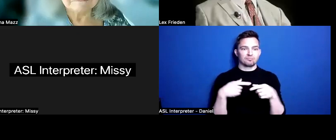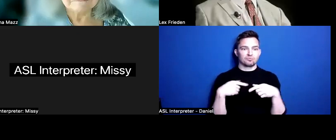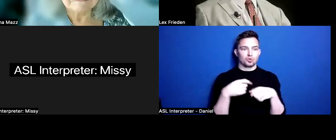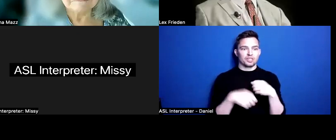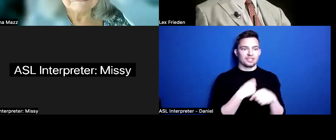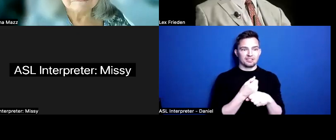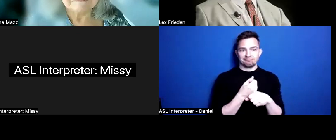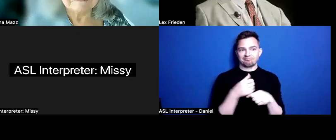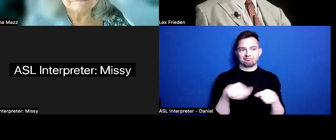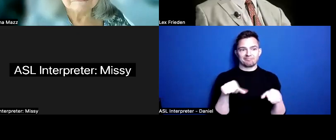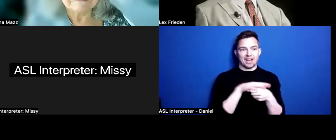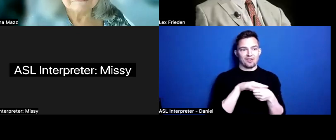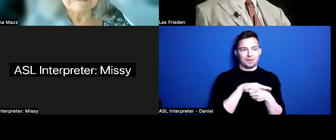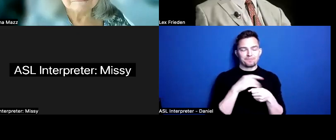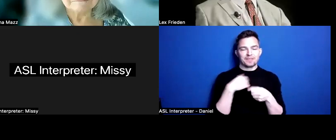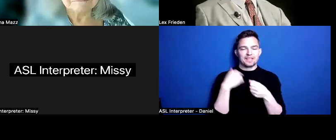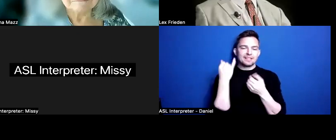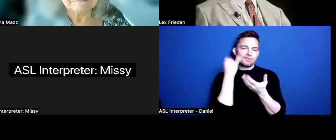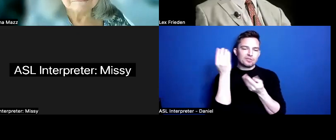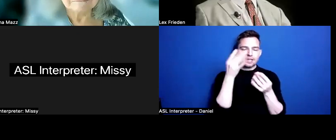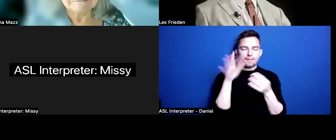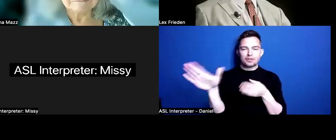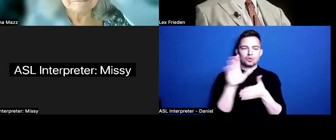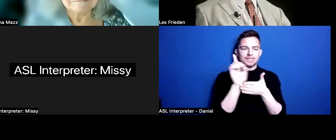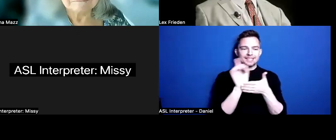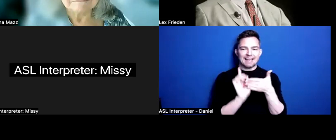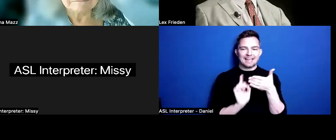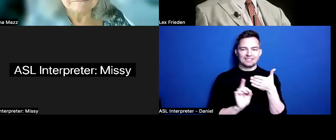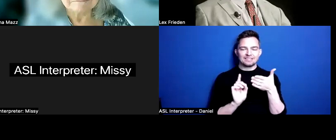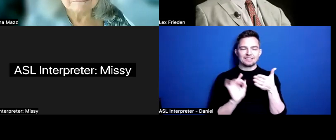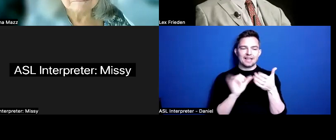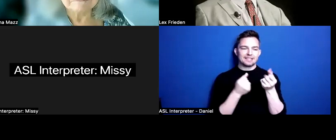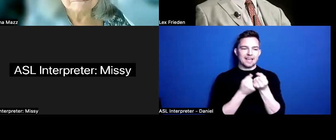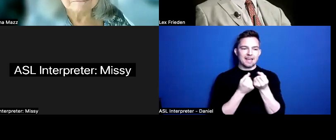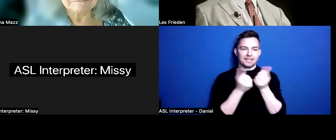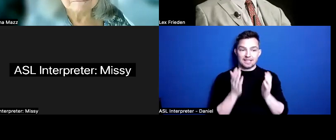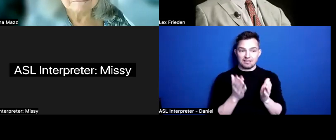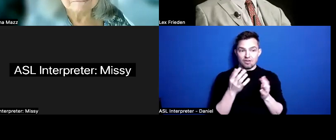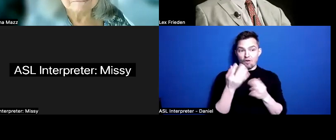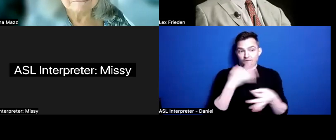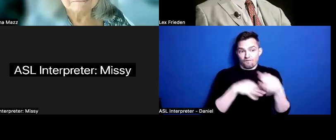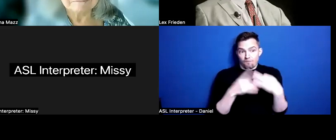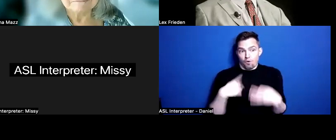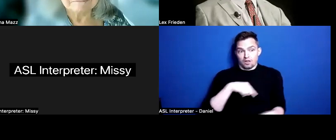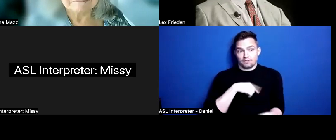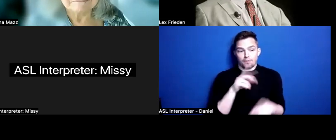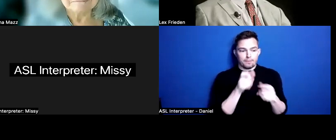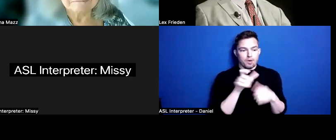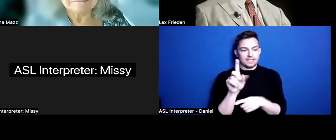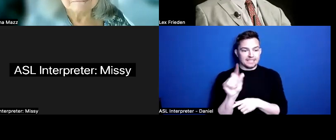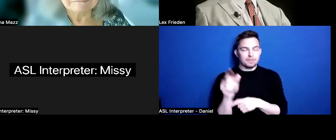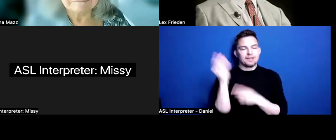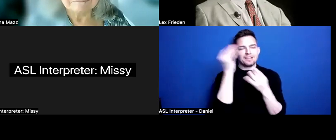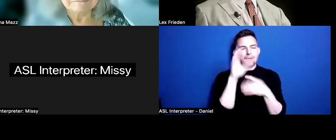and stuff like that and stuff. And you think when you're thinking about your design and you're being an advocate, you know, for us, for people with disabilities and stuff, like think about how